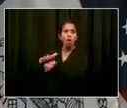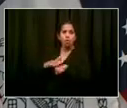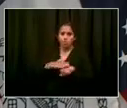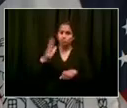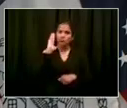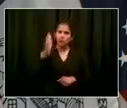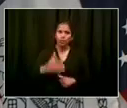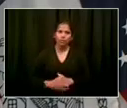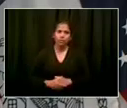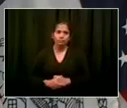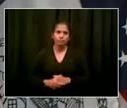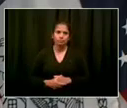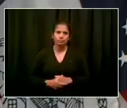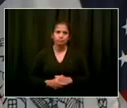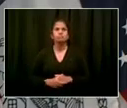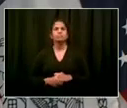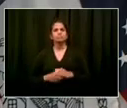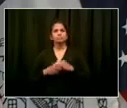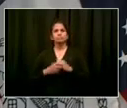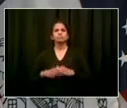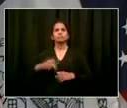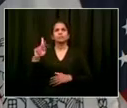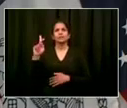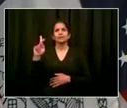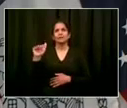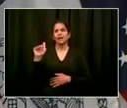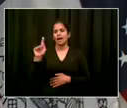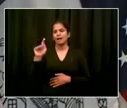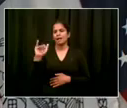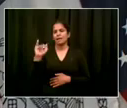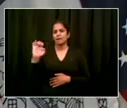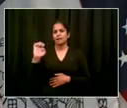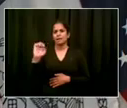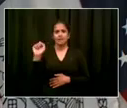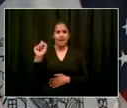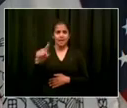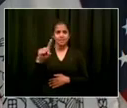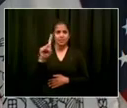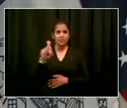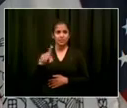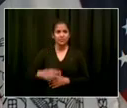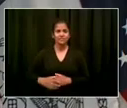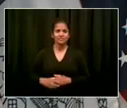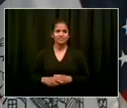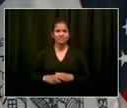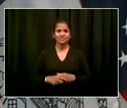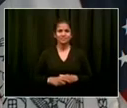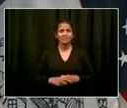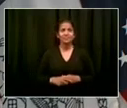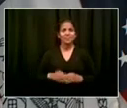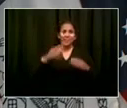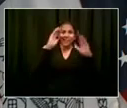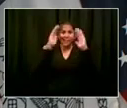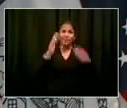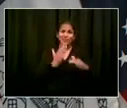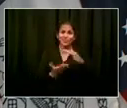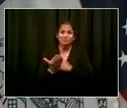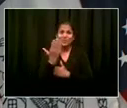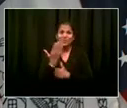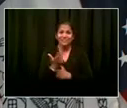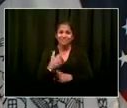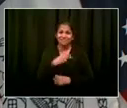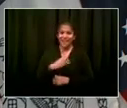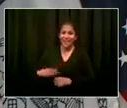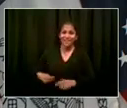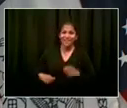The next is Katie Honan from the Wall Street Journal. Hey, good morning, Mr. Mayor. So my question again is about indoor dining. And I